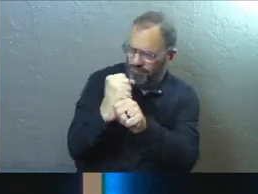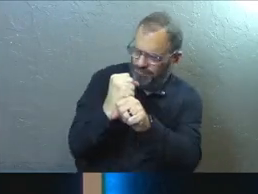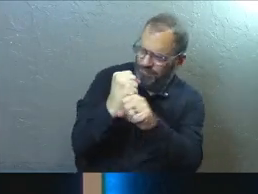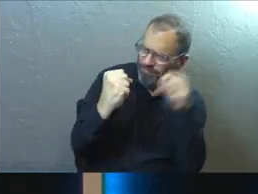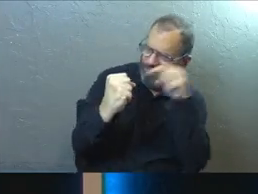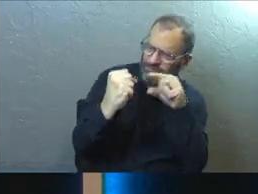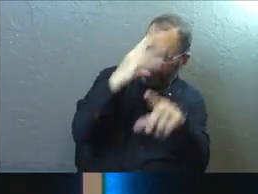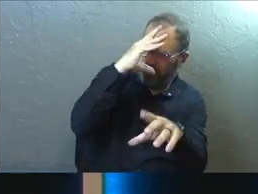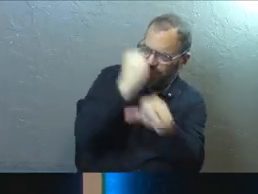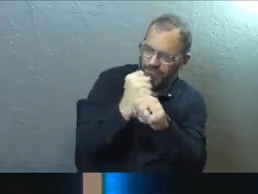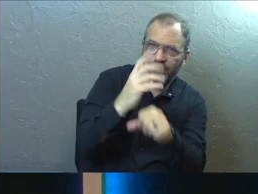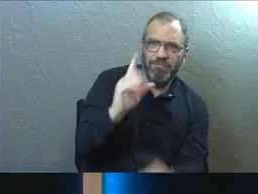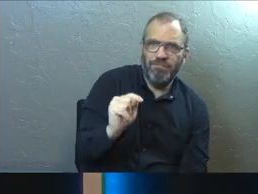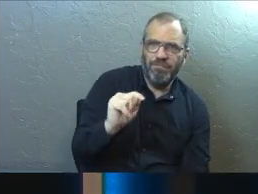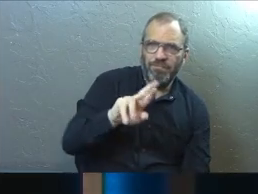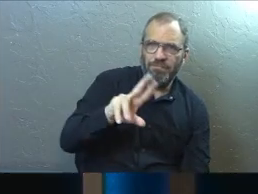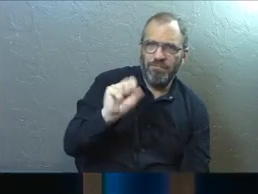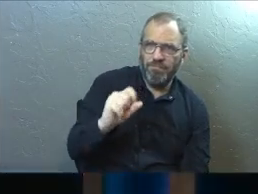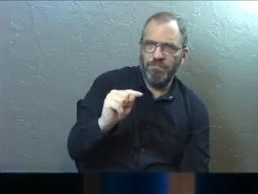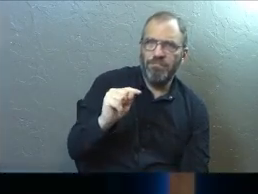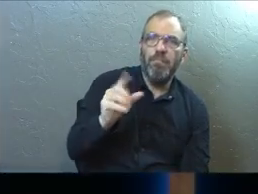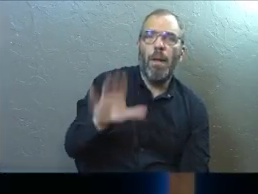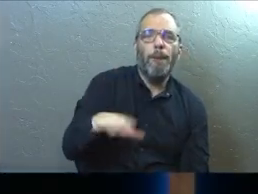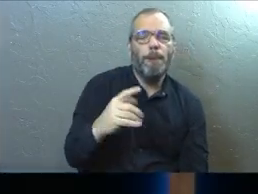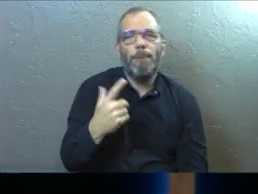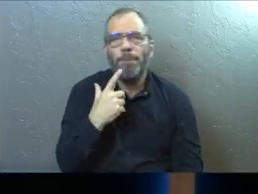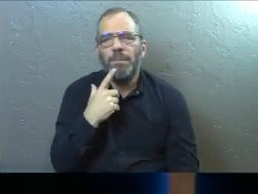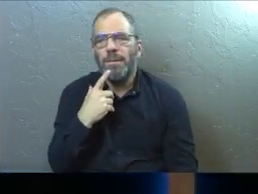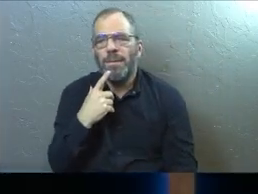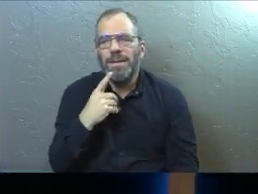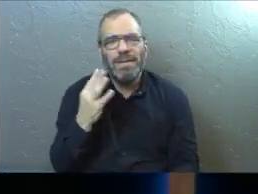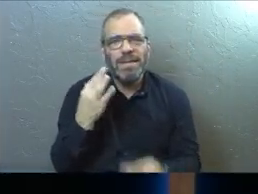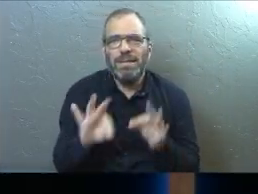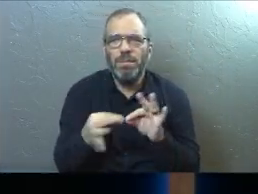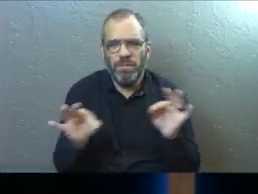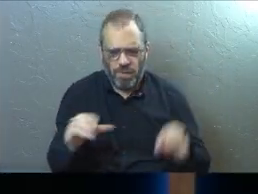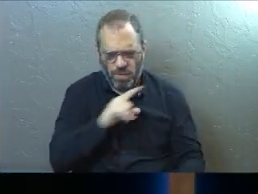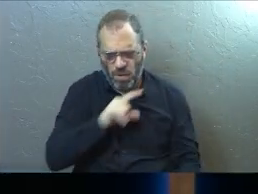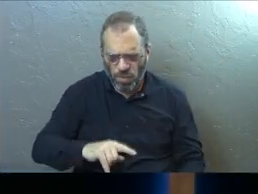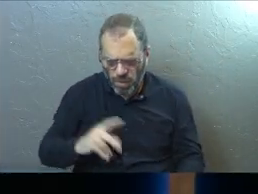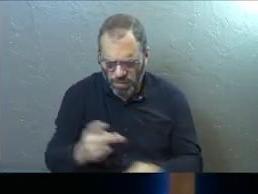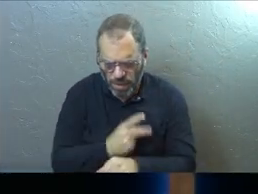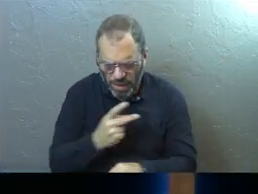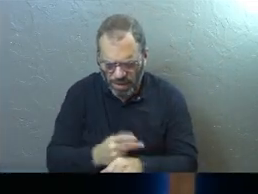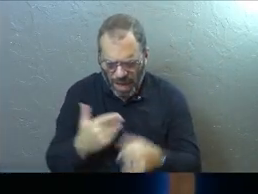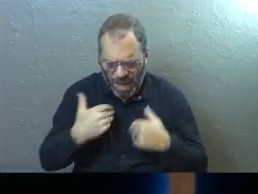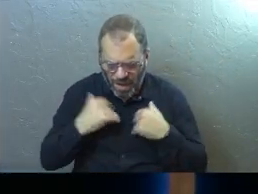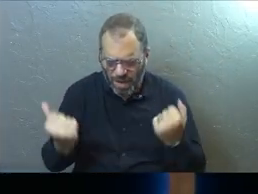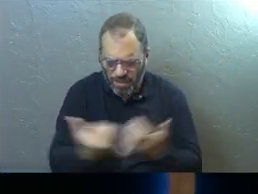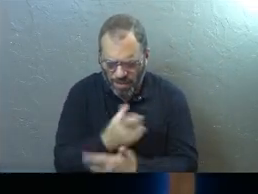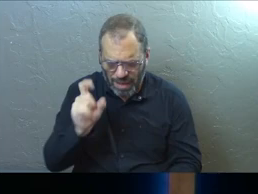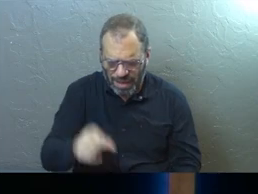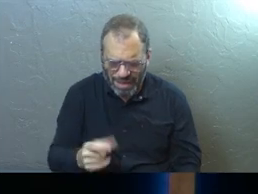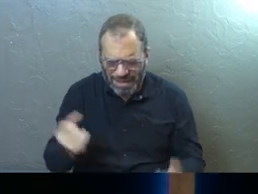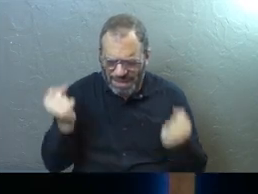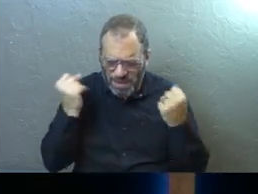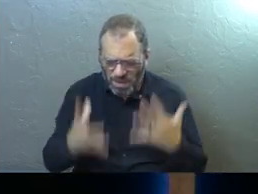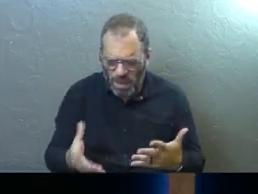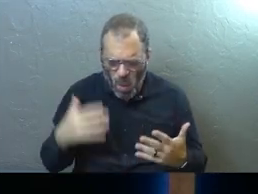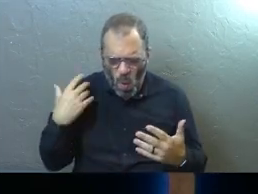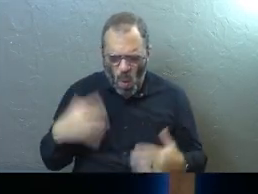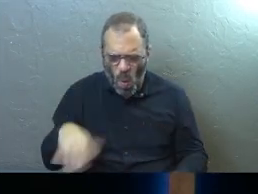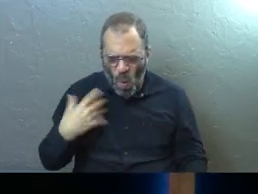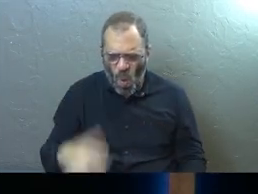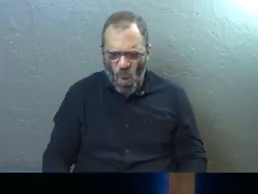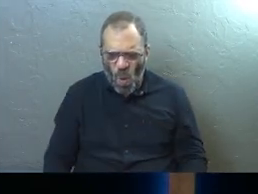trust in God. So I think, again, this simple phrase, the Lord is my shepherd, I have everything that I need. There's so much